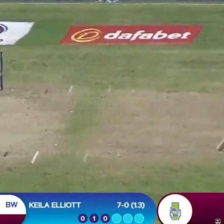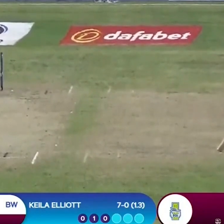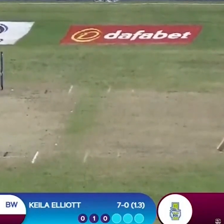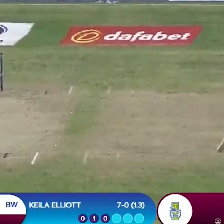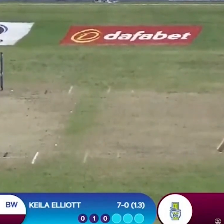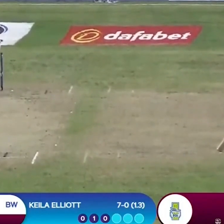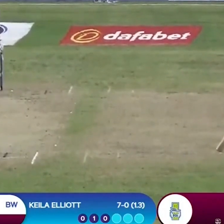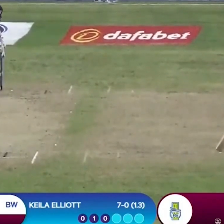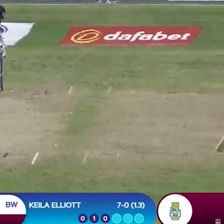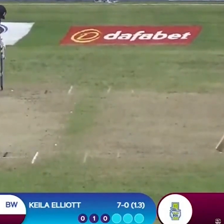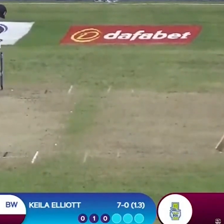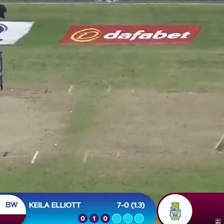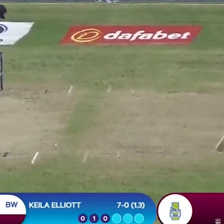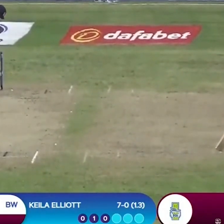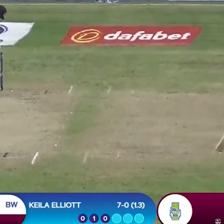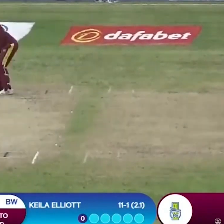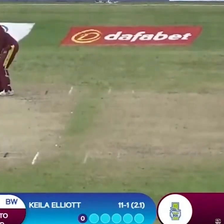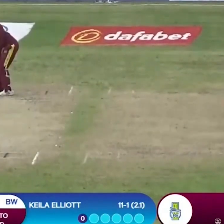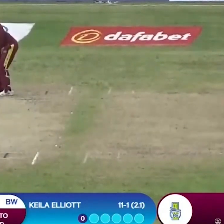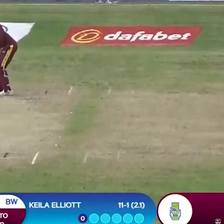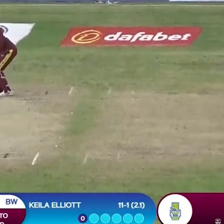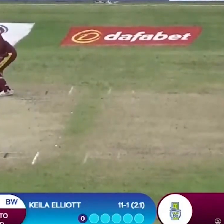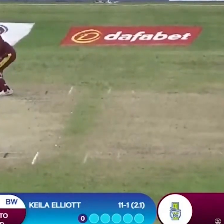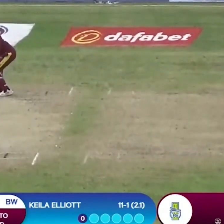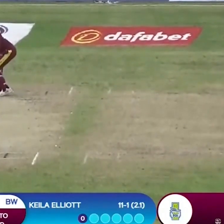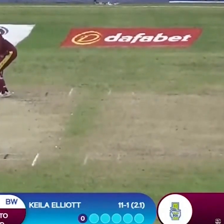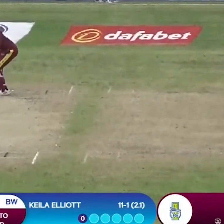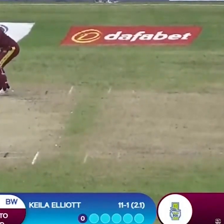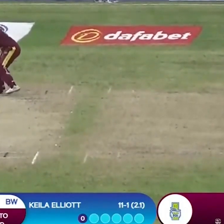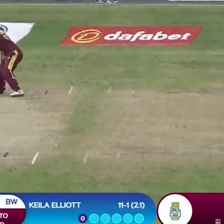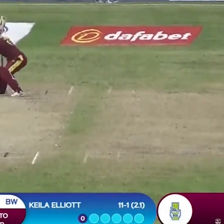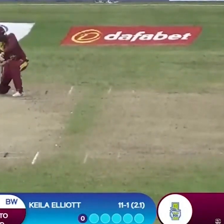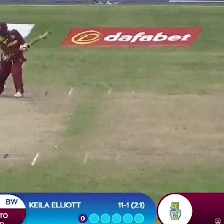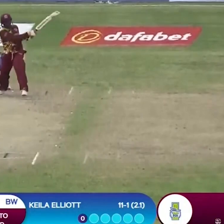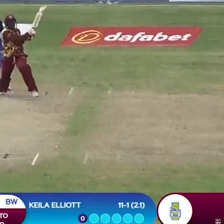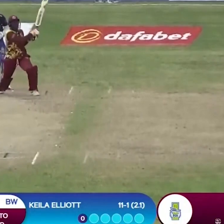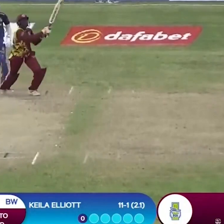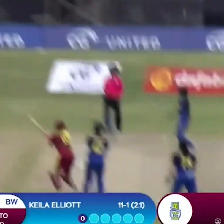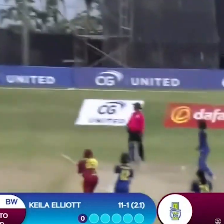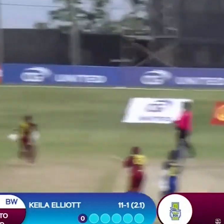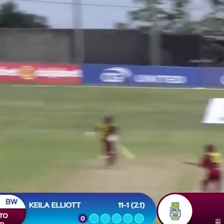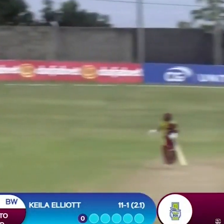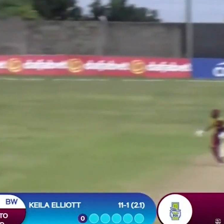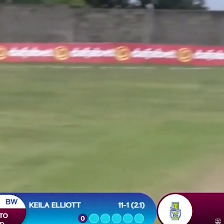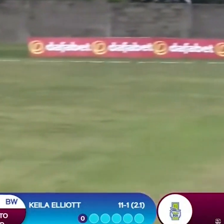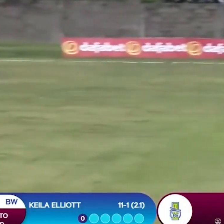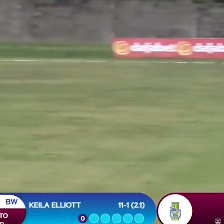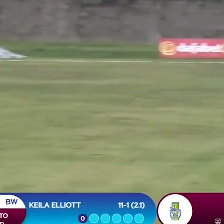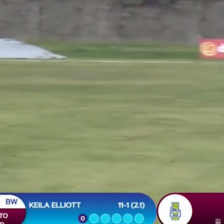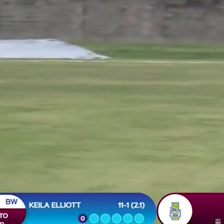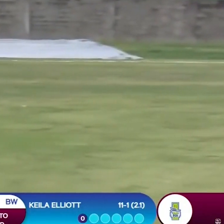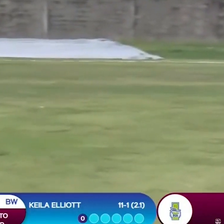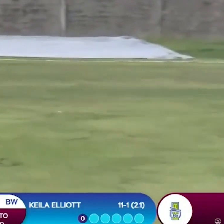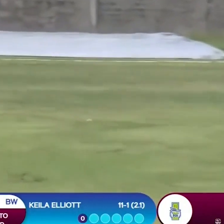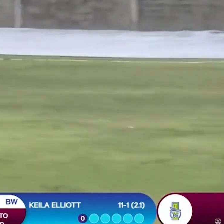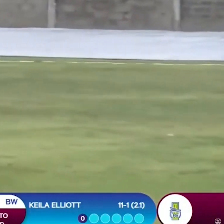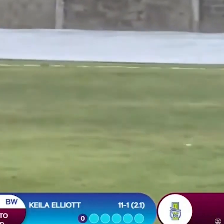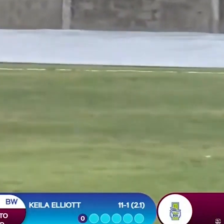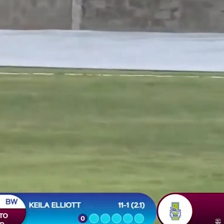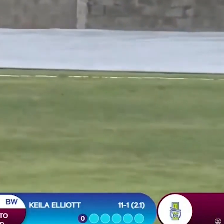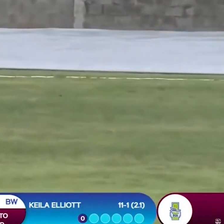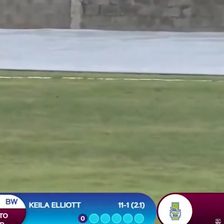she out. Some 76 runs. Here is Libud getting it out